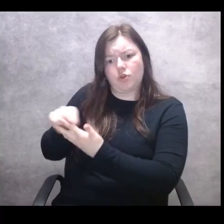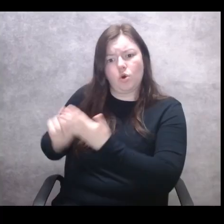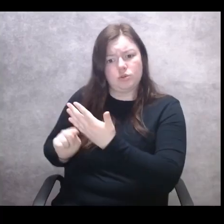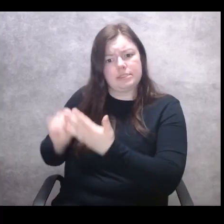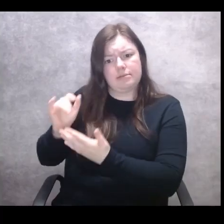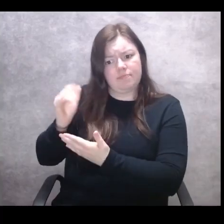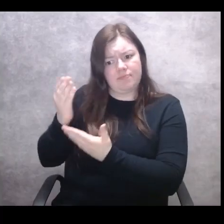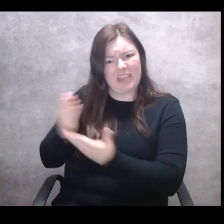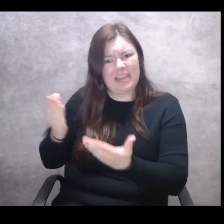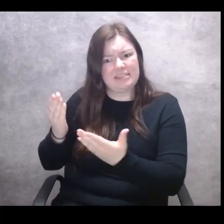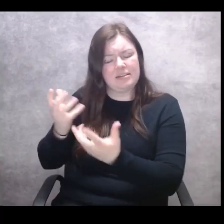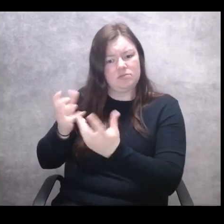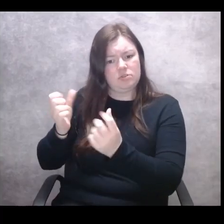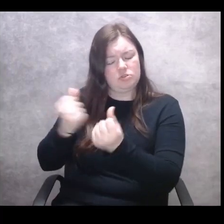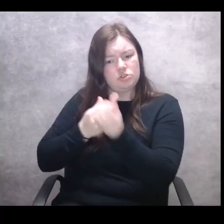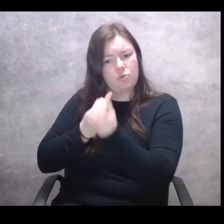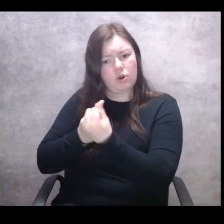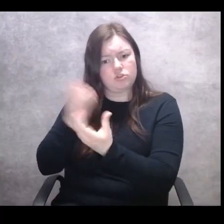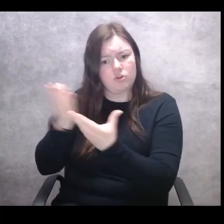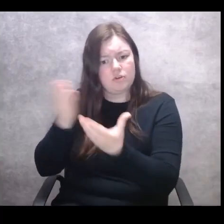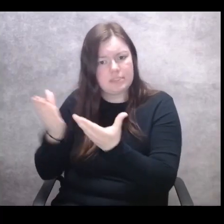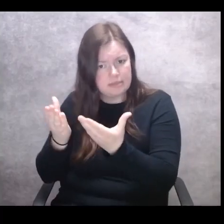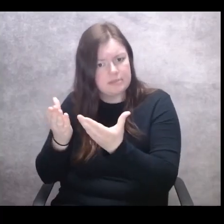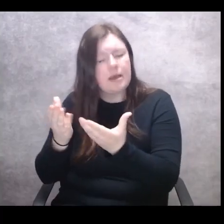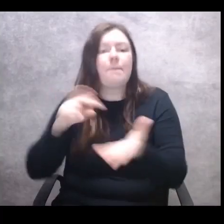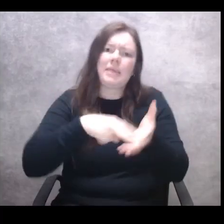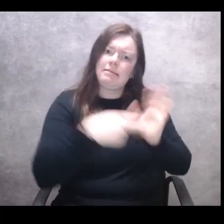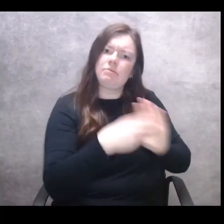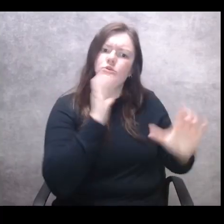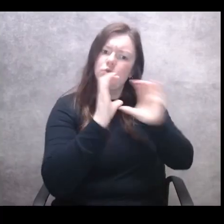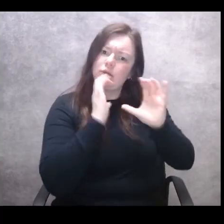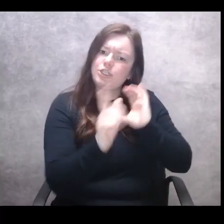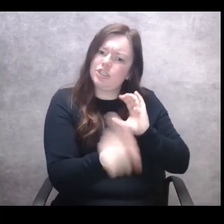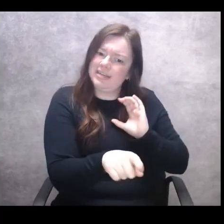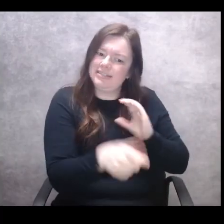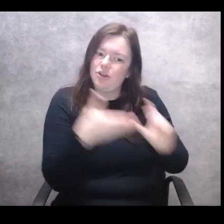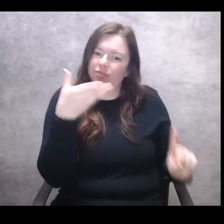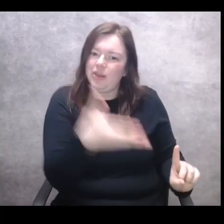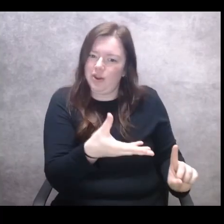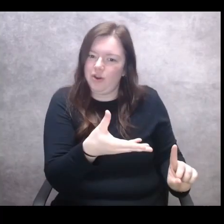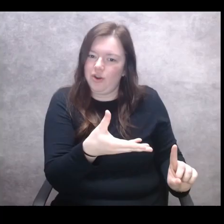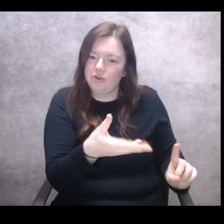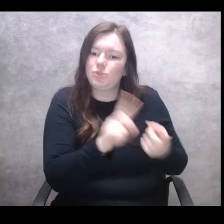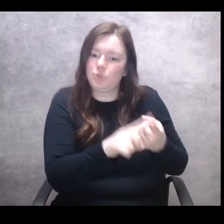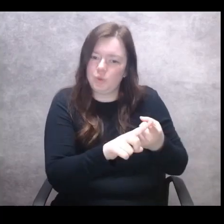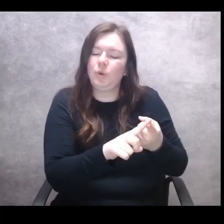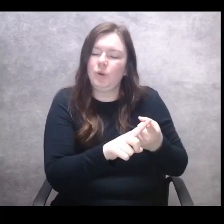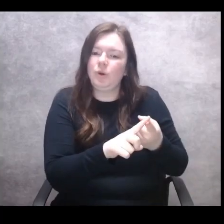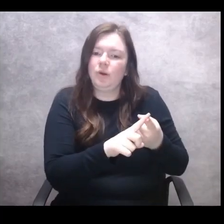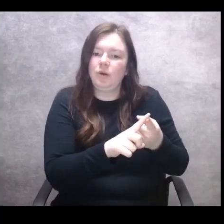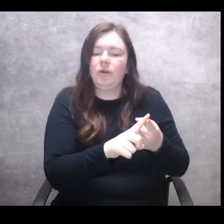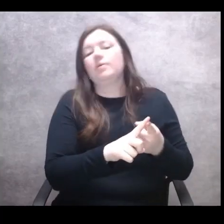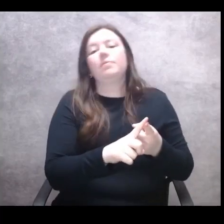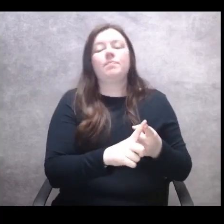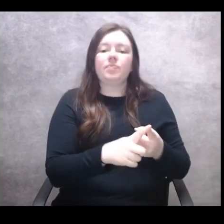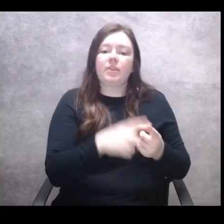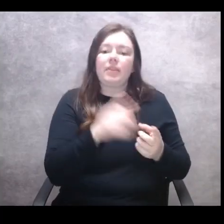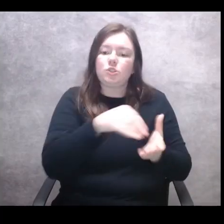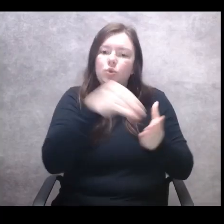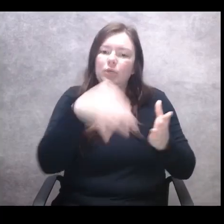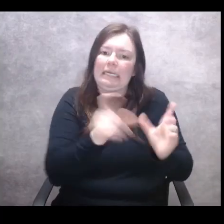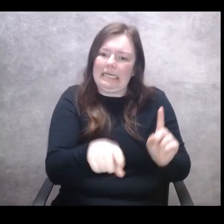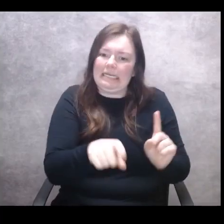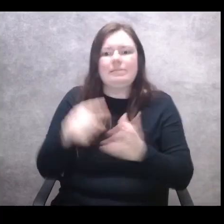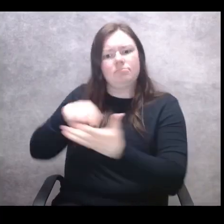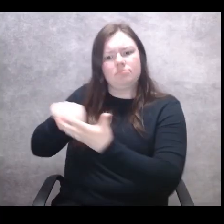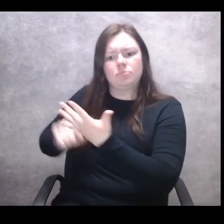those items indicate the student has communication needs to be addressed to ensure the student is able to access the general